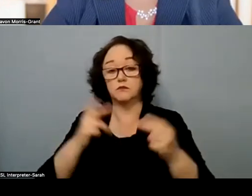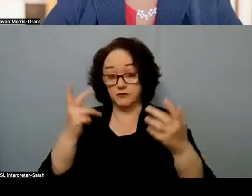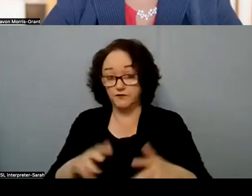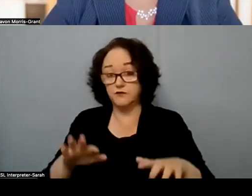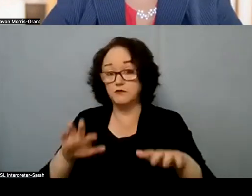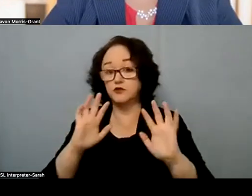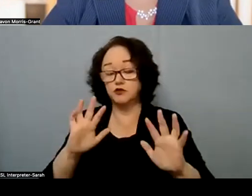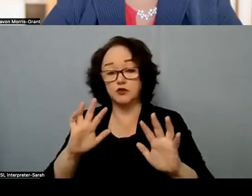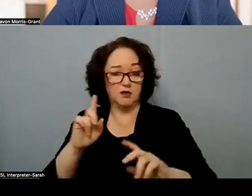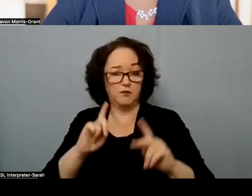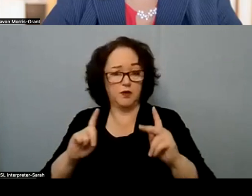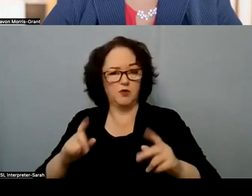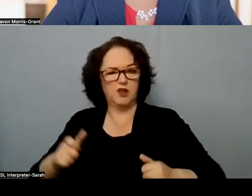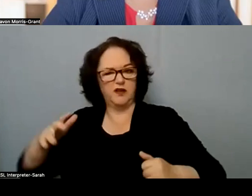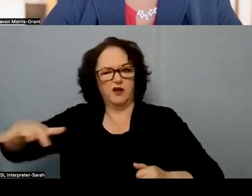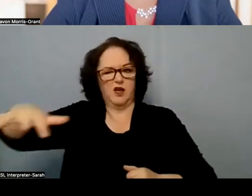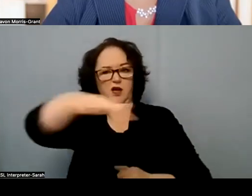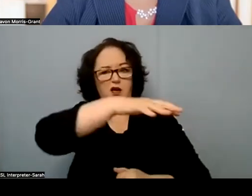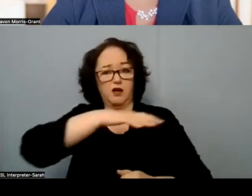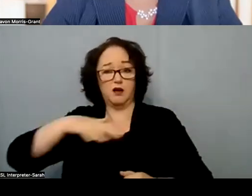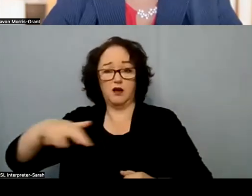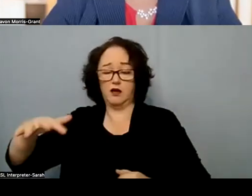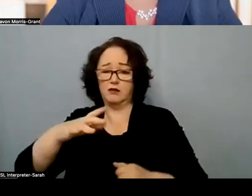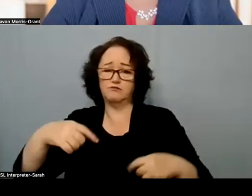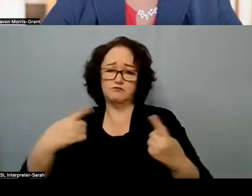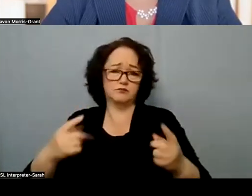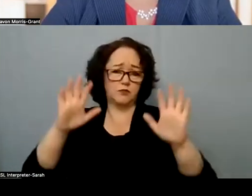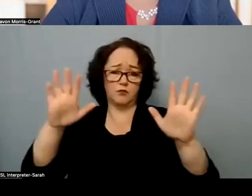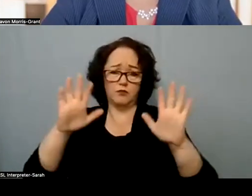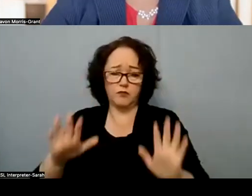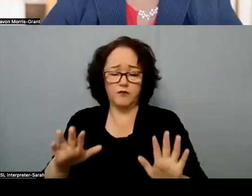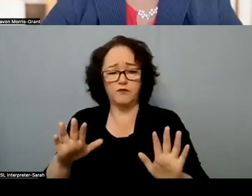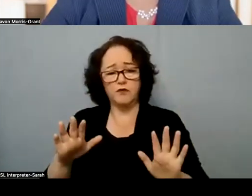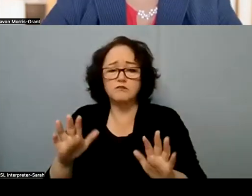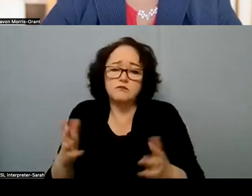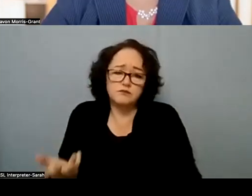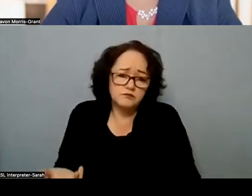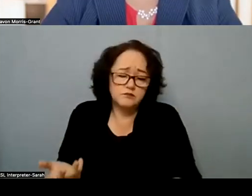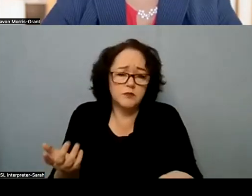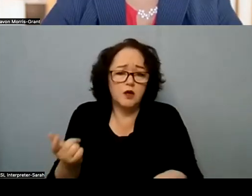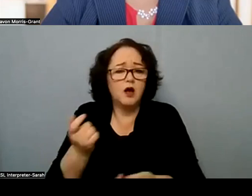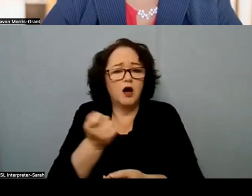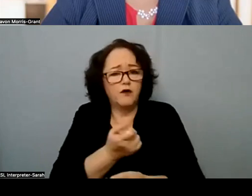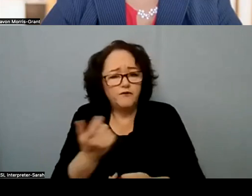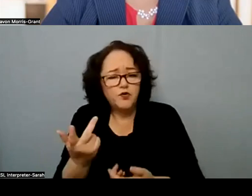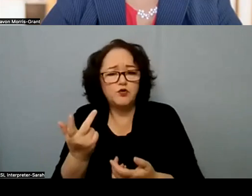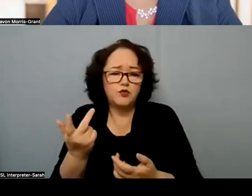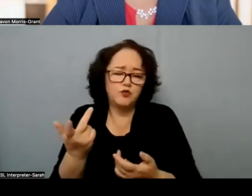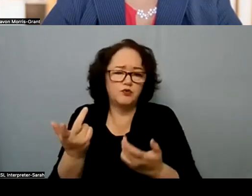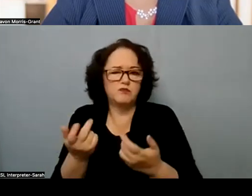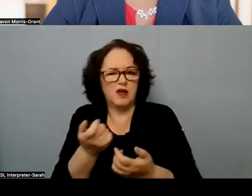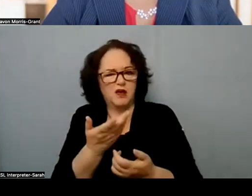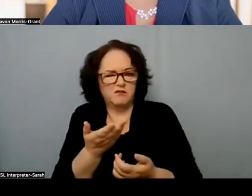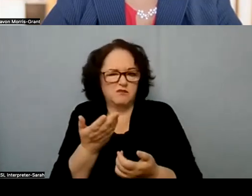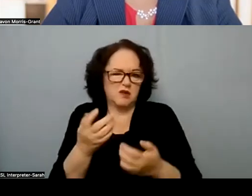been wonderful. There might have been a few hiccups here and there, as there are in any housing experience,